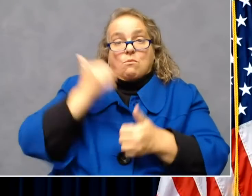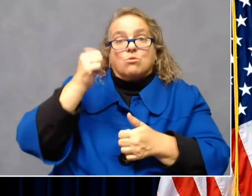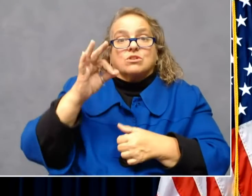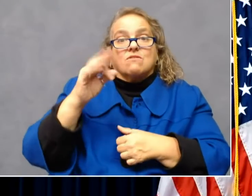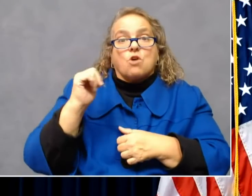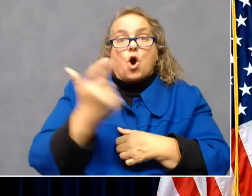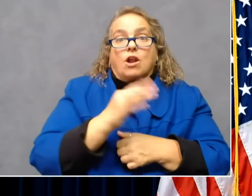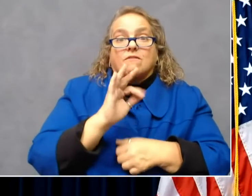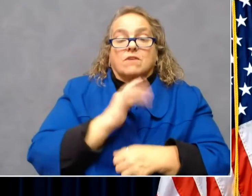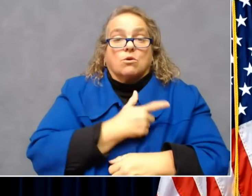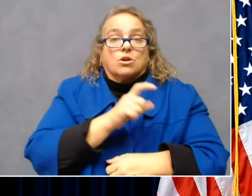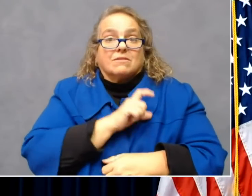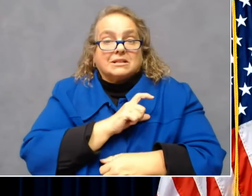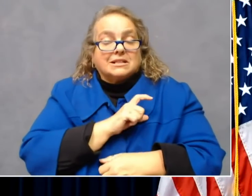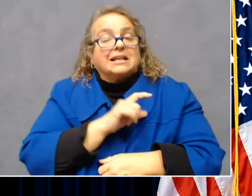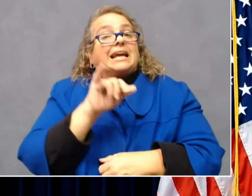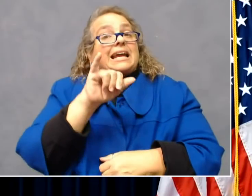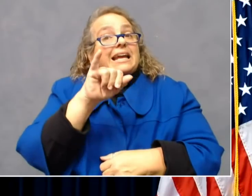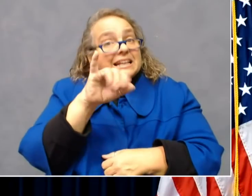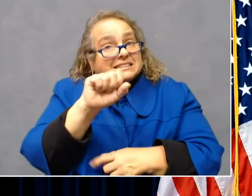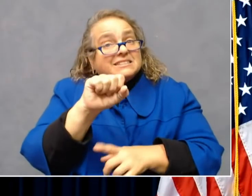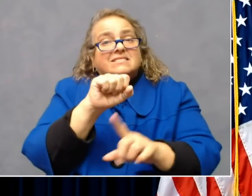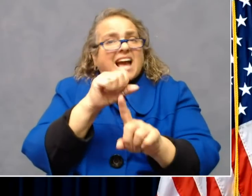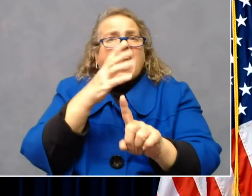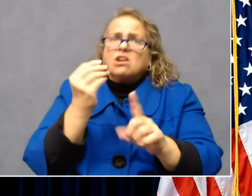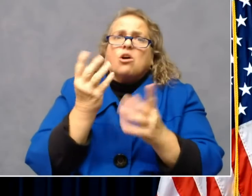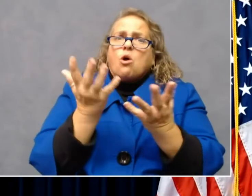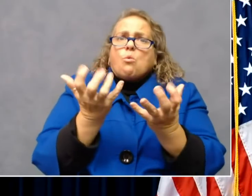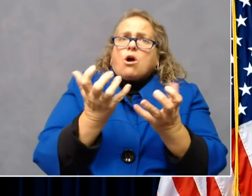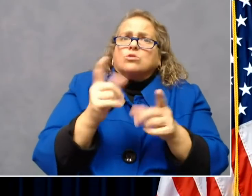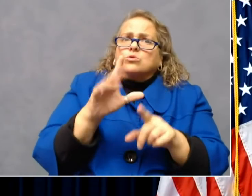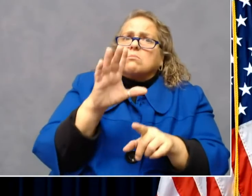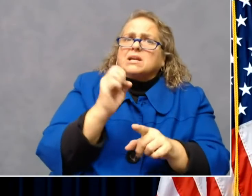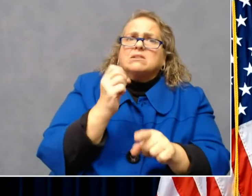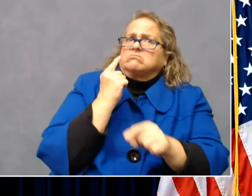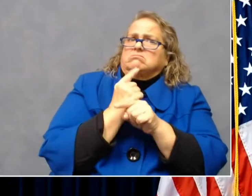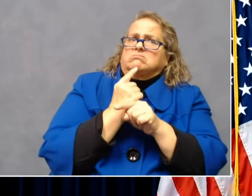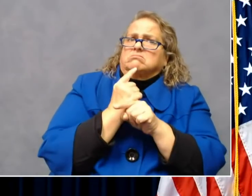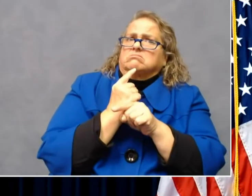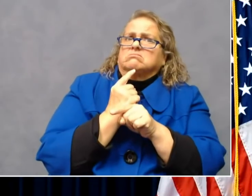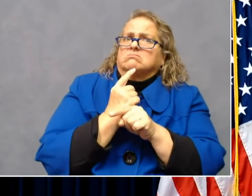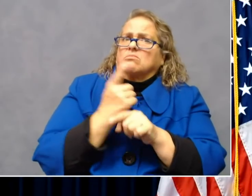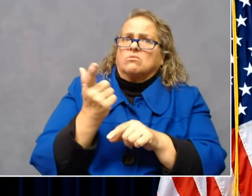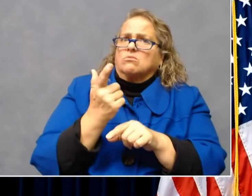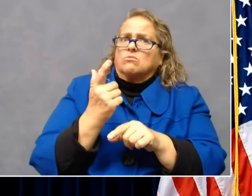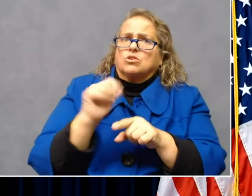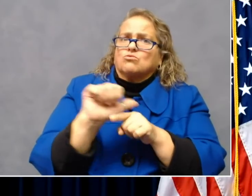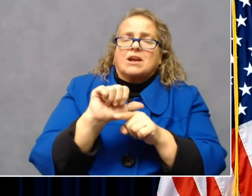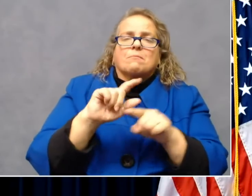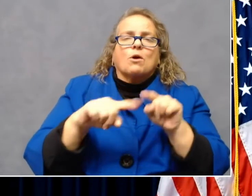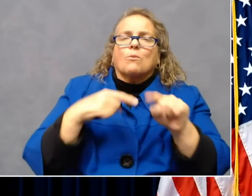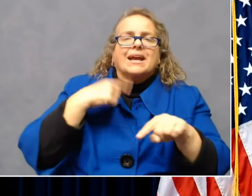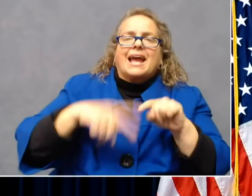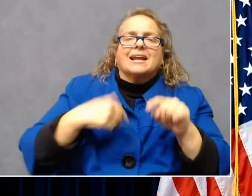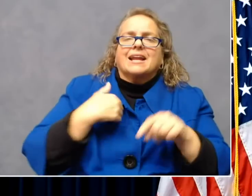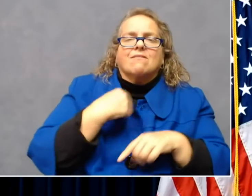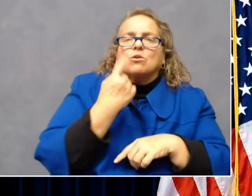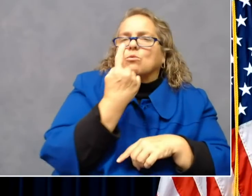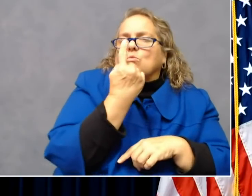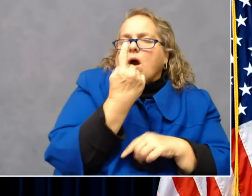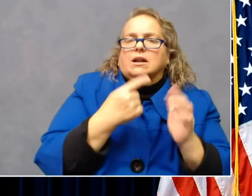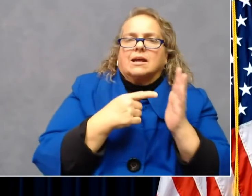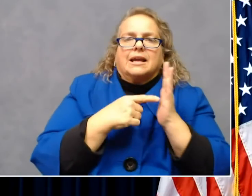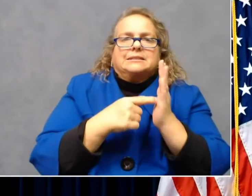enforcement is and wants to be. But we can't have even a single example of this. And we've got to